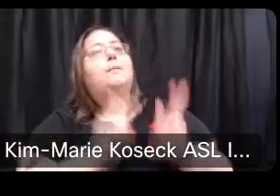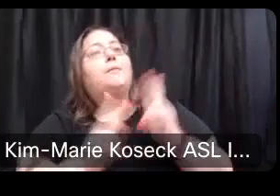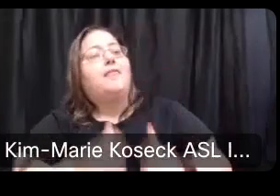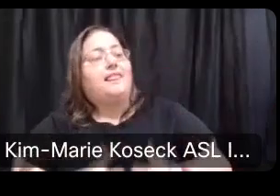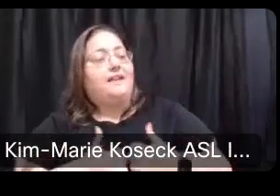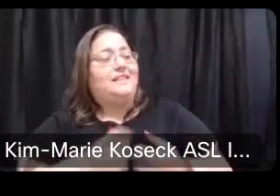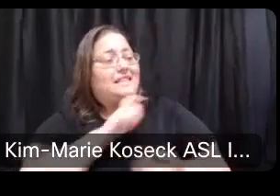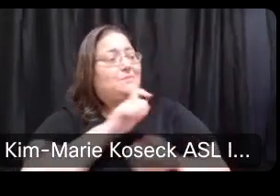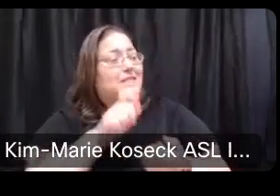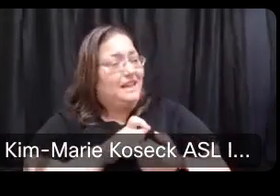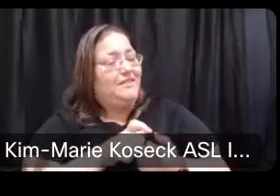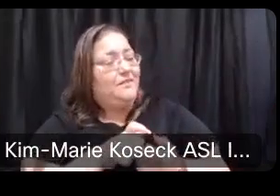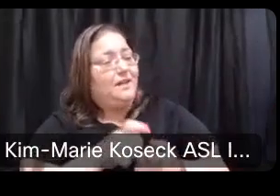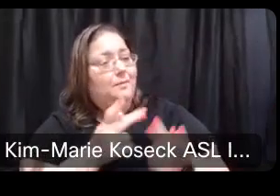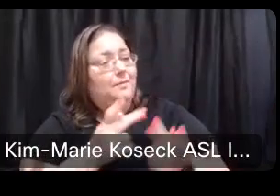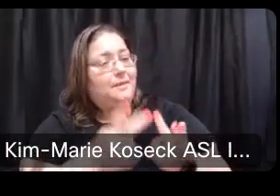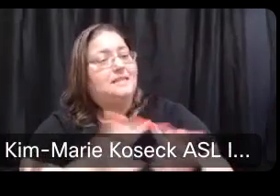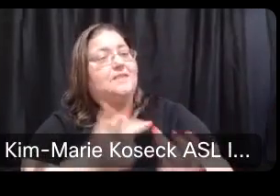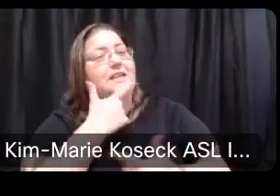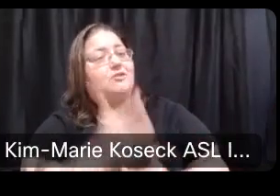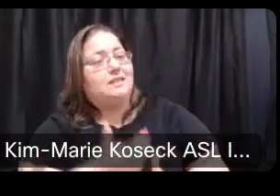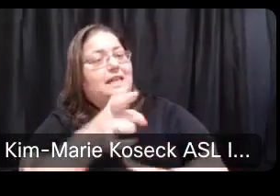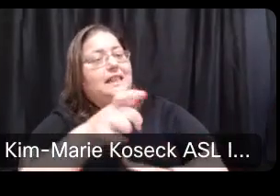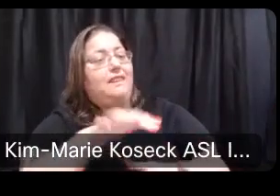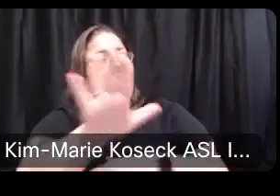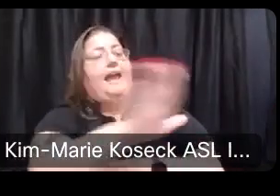areas of interest or concern within their communities.